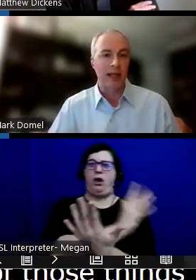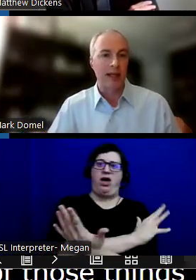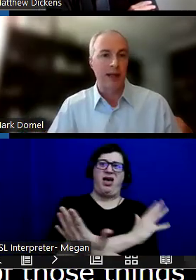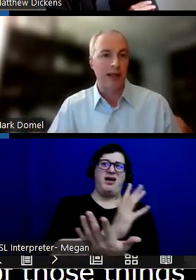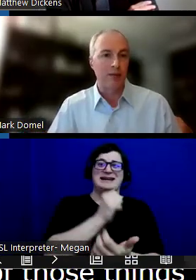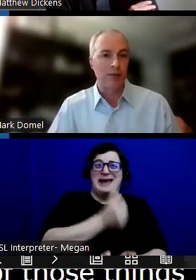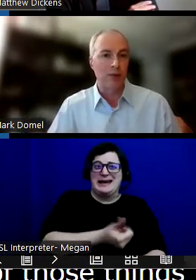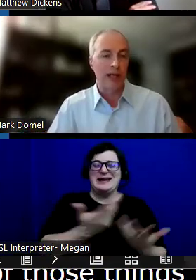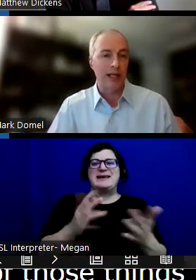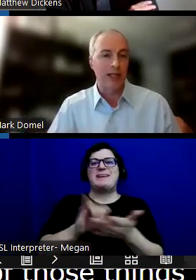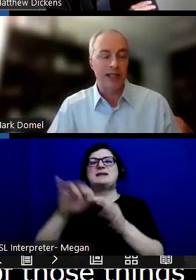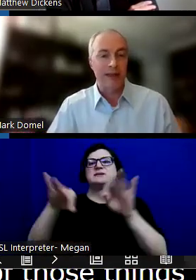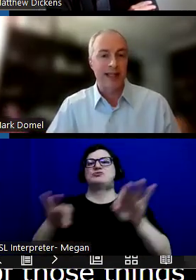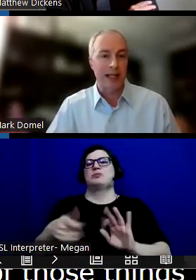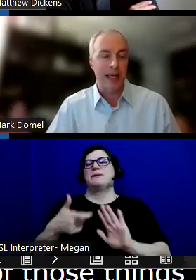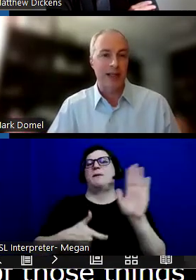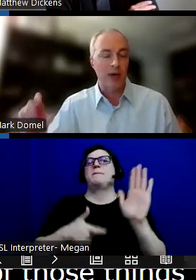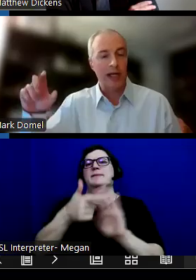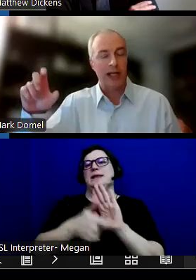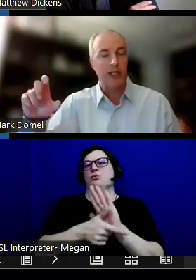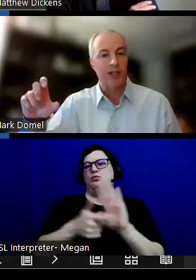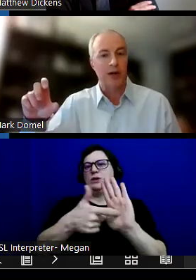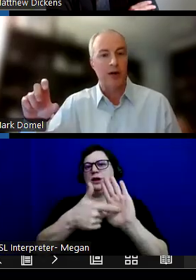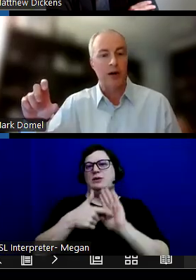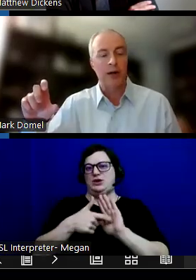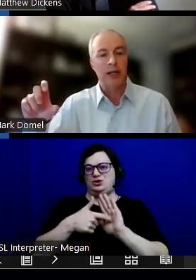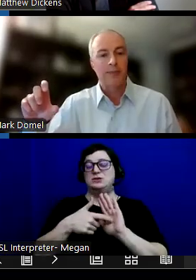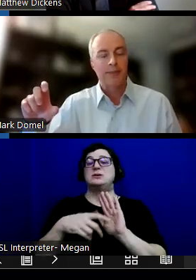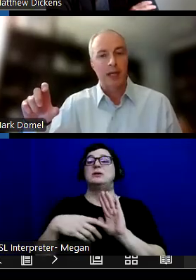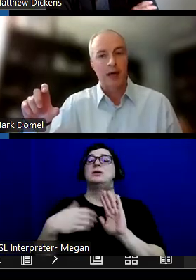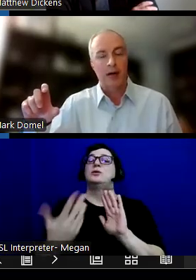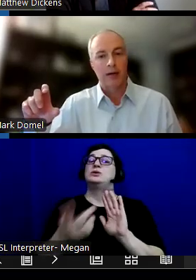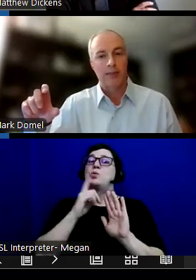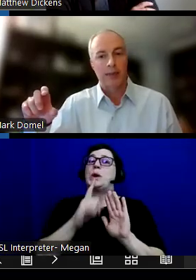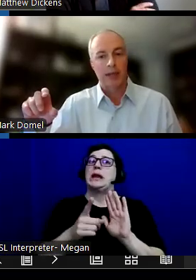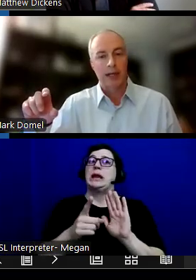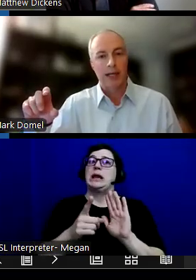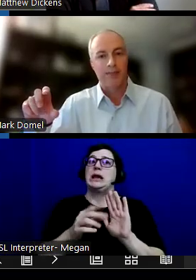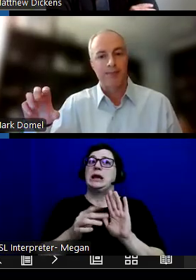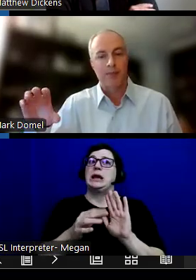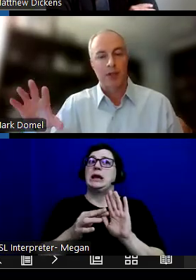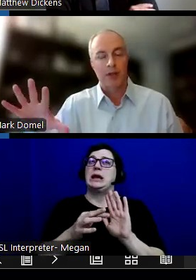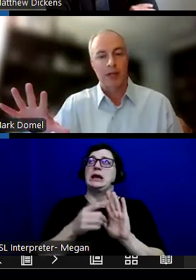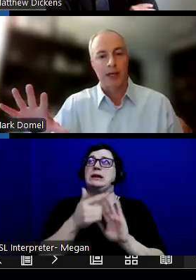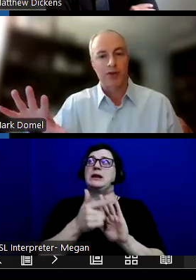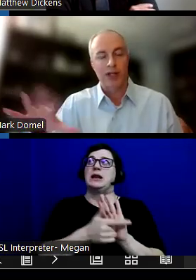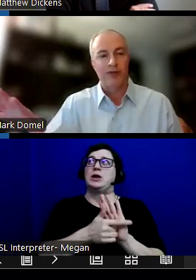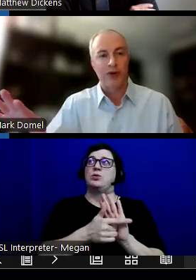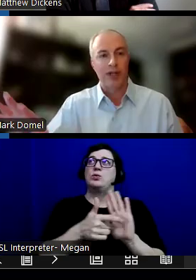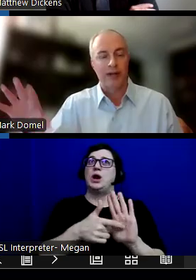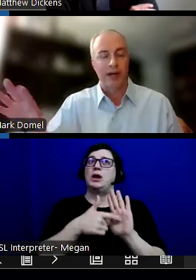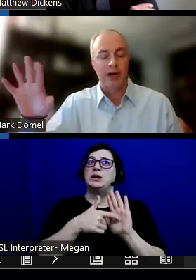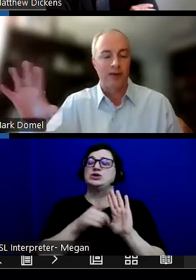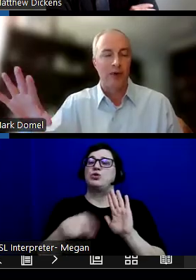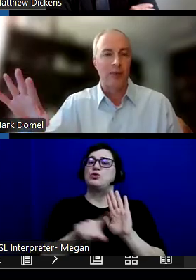in the regulations if that's the case. And the regulations are um,